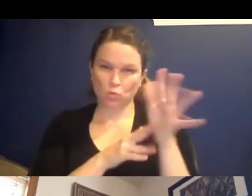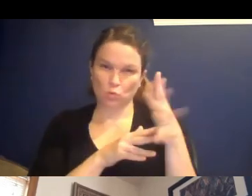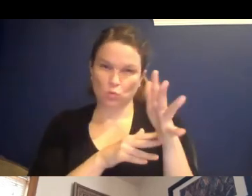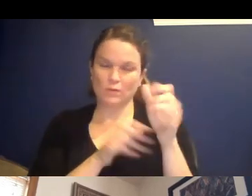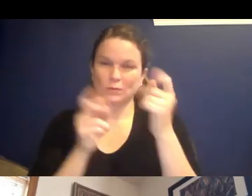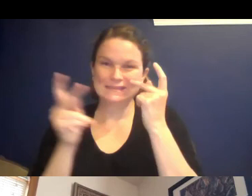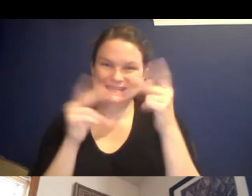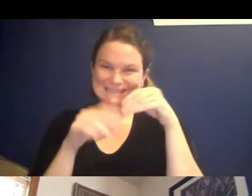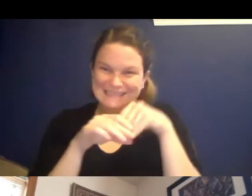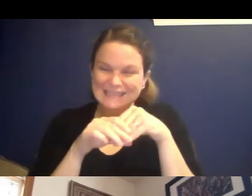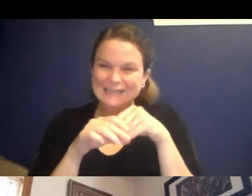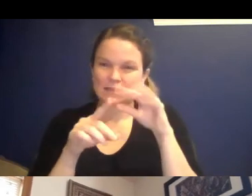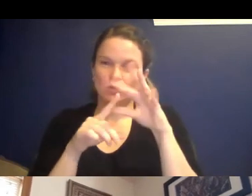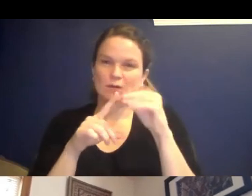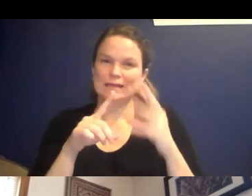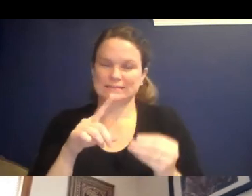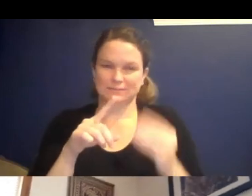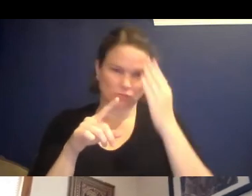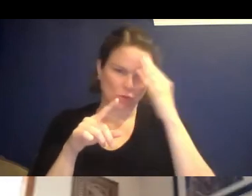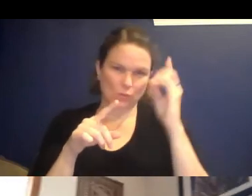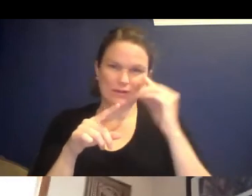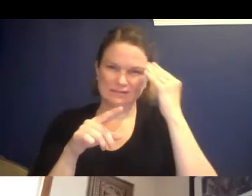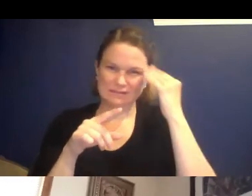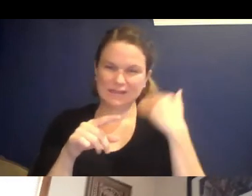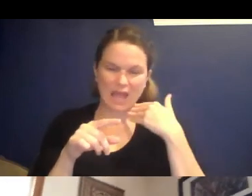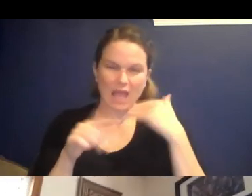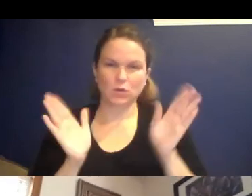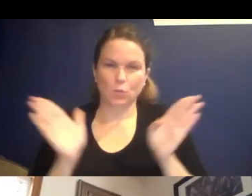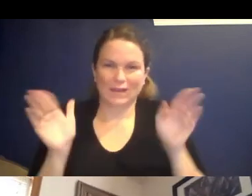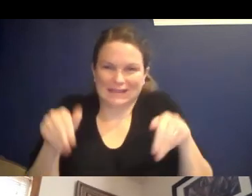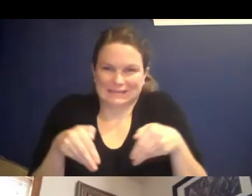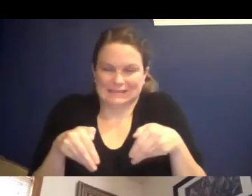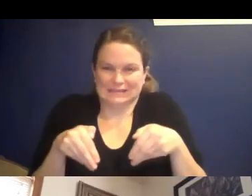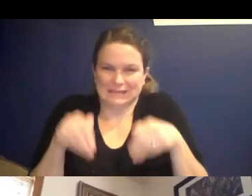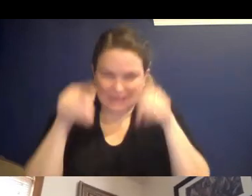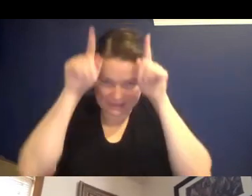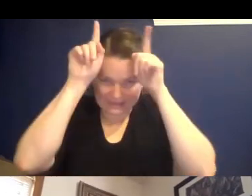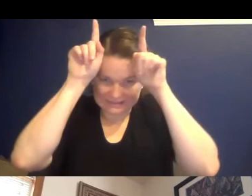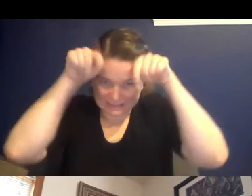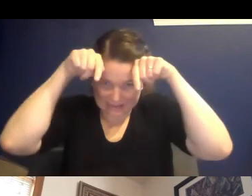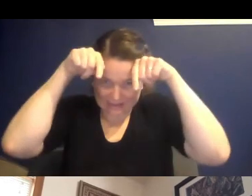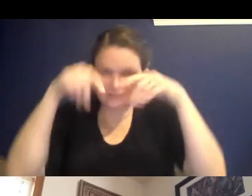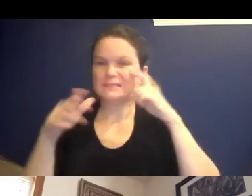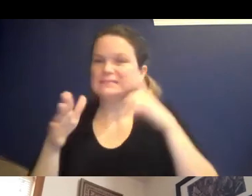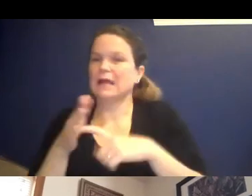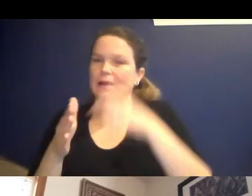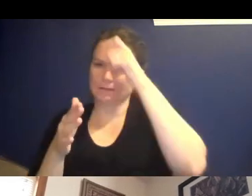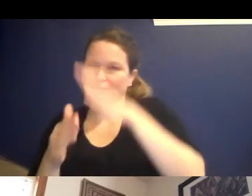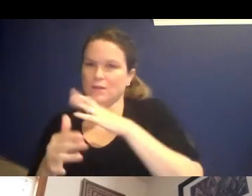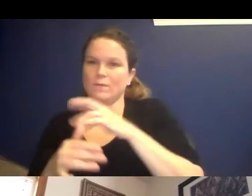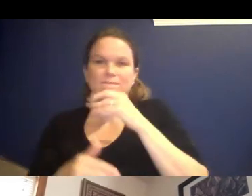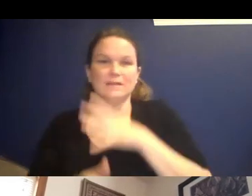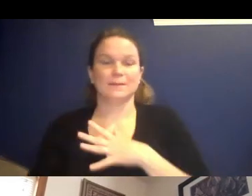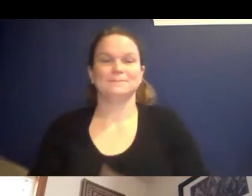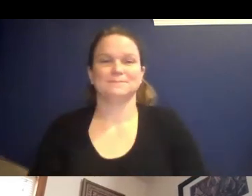the chrysalis and know where the head and wings were and the antenna, and you could tell if it was a male or a female.